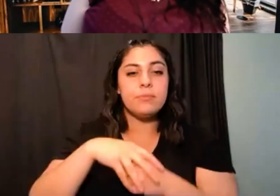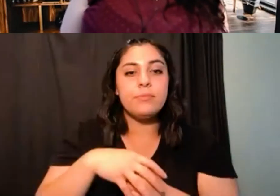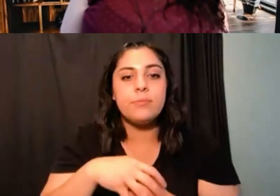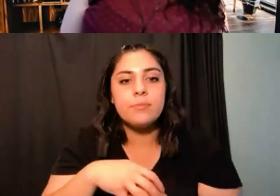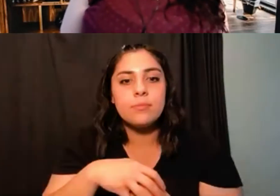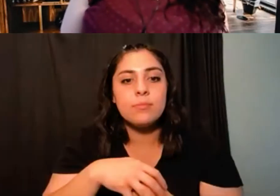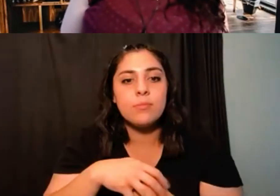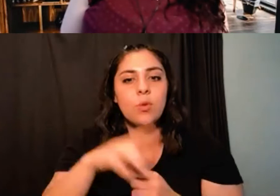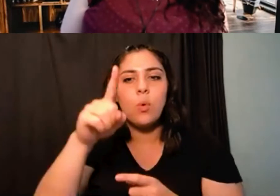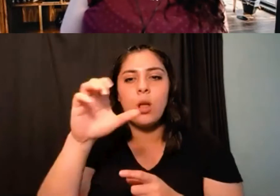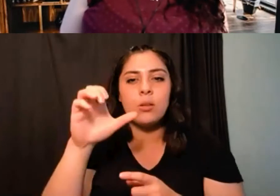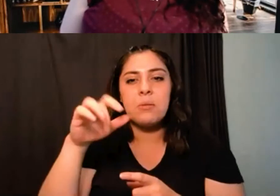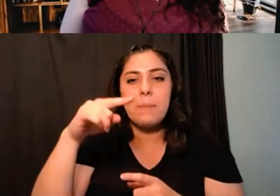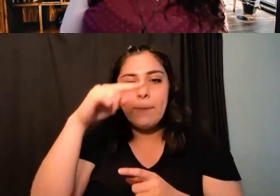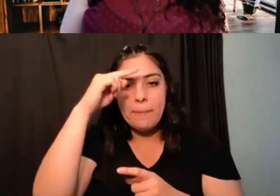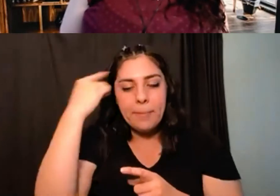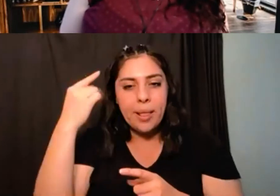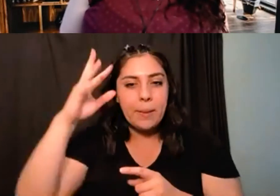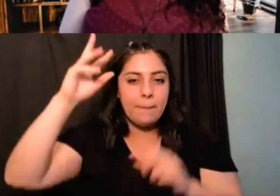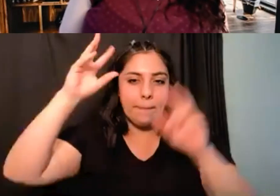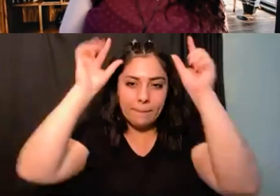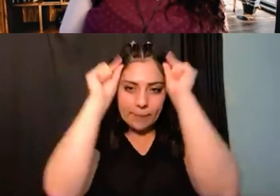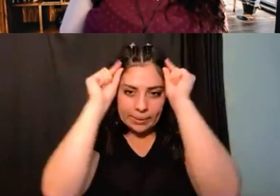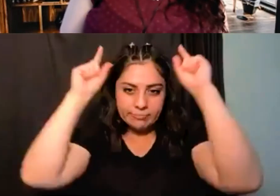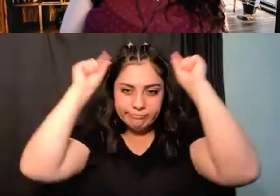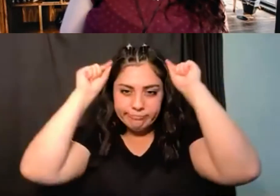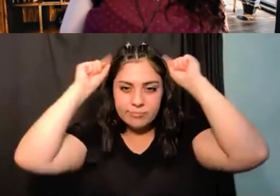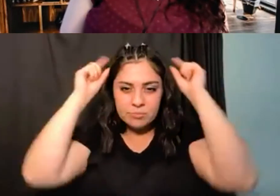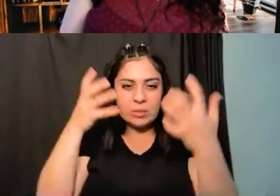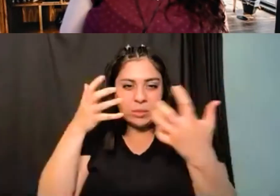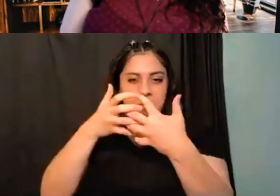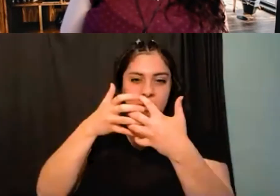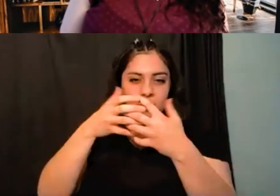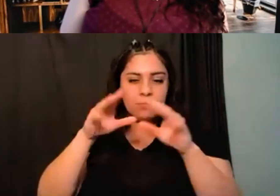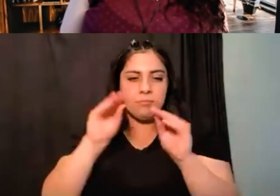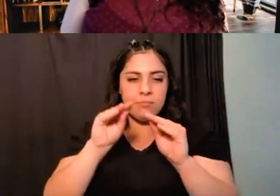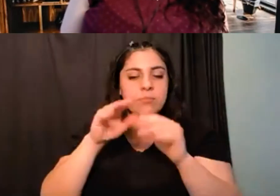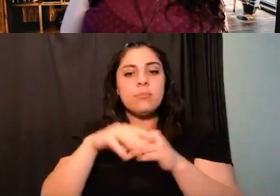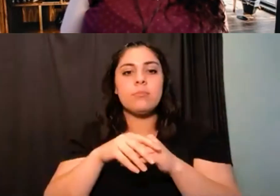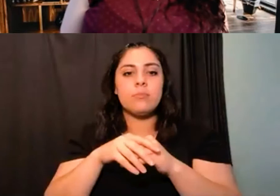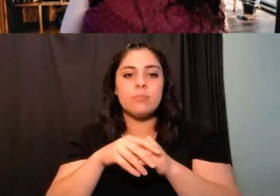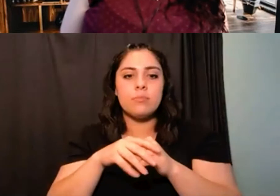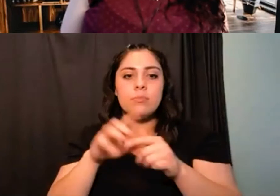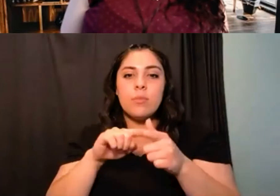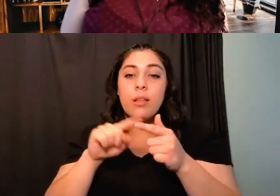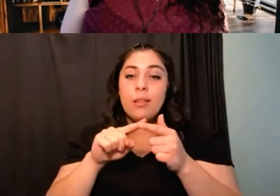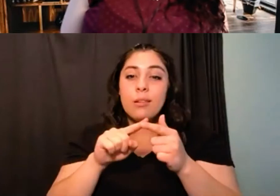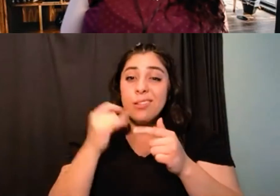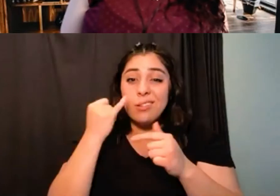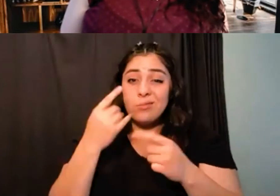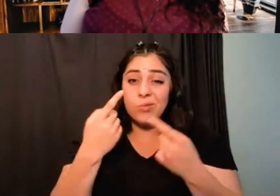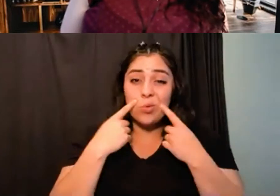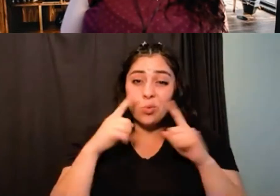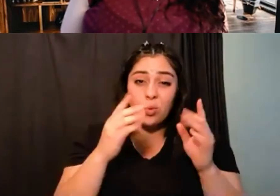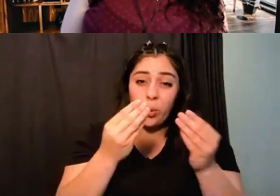100 black bobby pins to hold you together. And if that doesn't work, way in the back past the bathroom